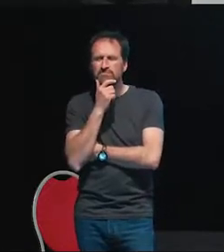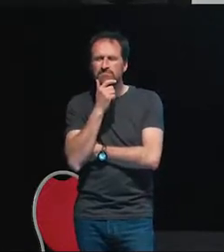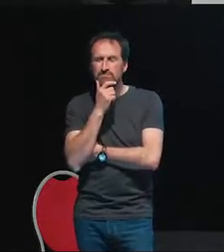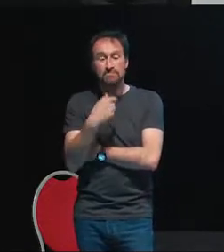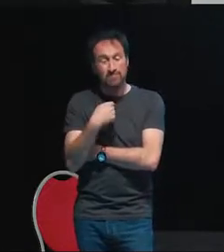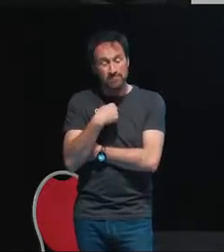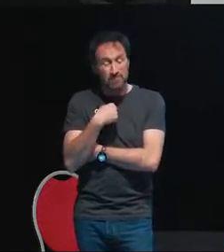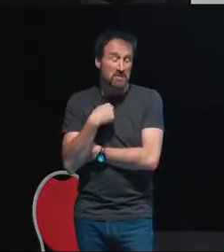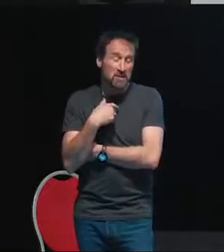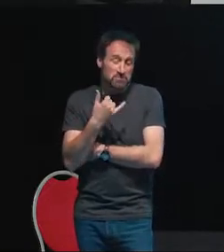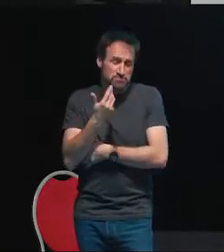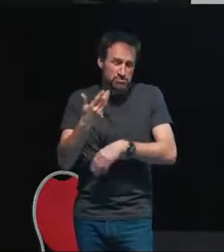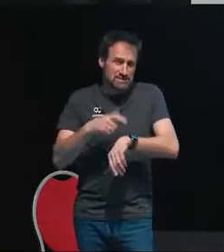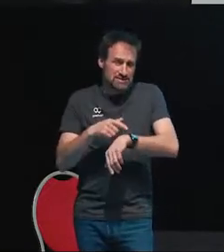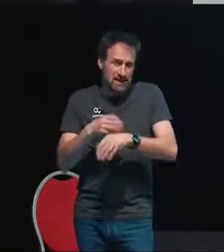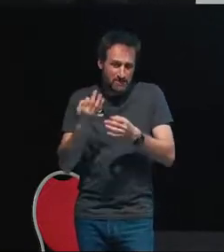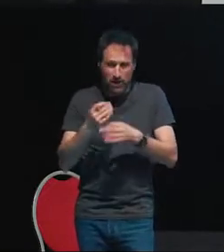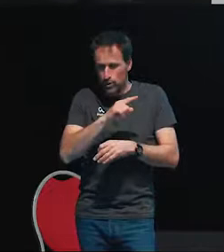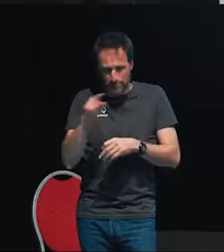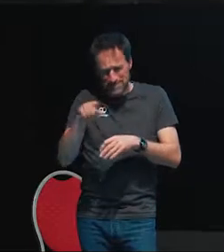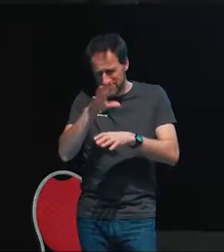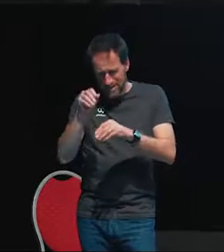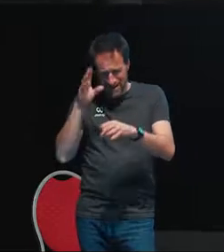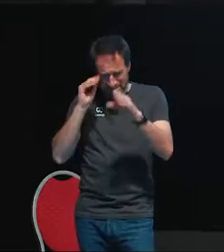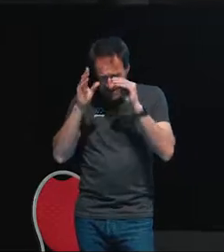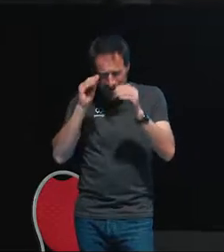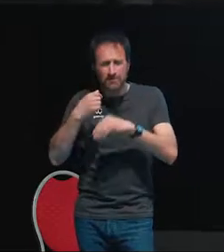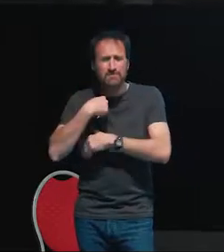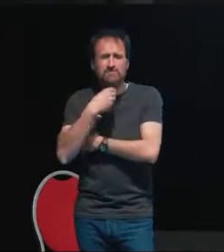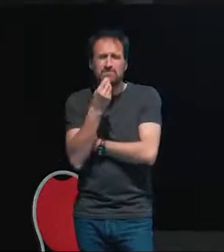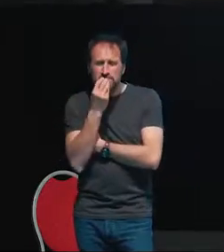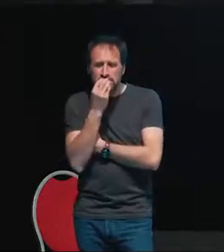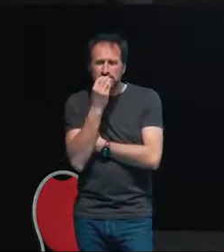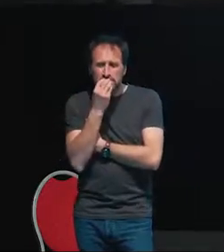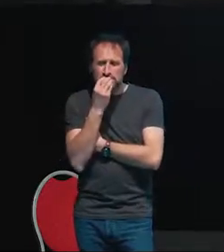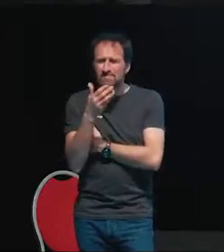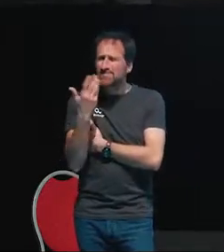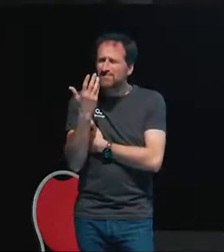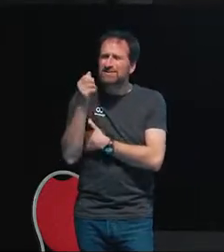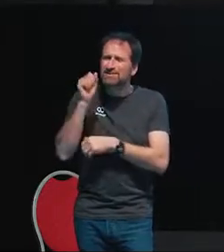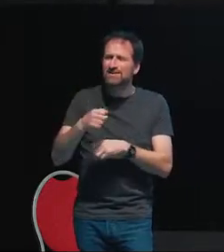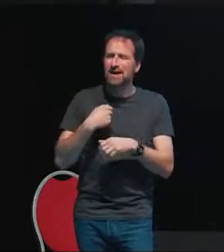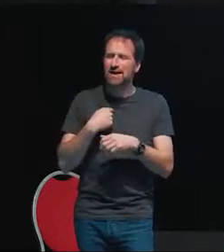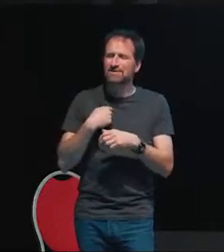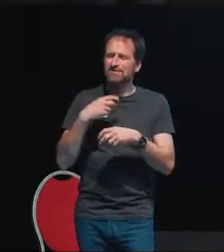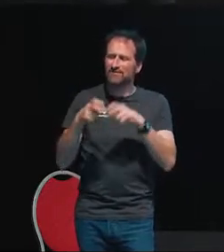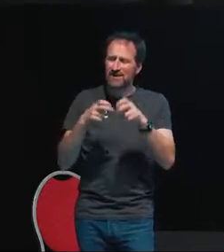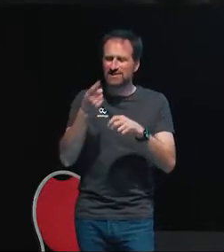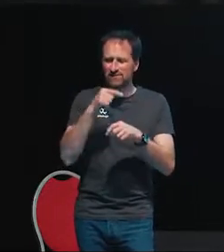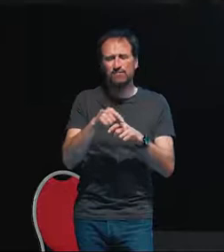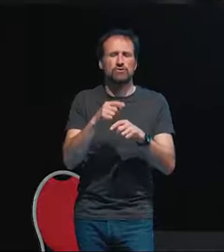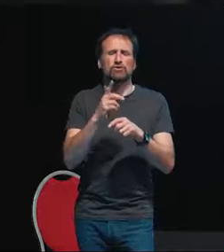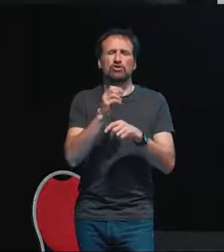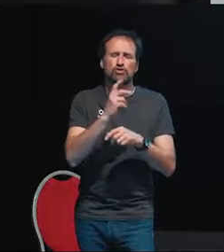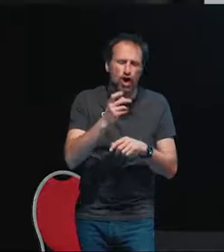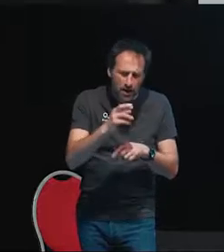help me is there some way that the things being introduced by dr. Cooper Nettie's and helm could some of some other things